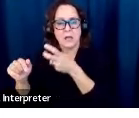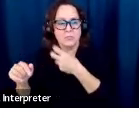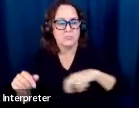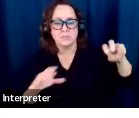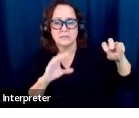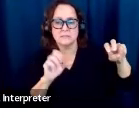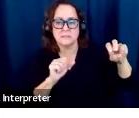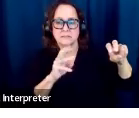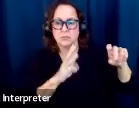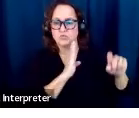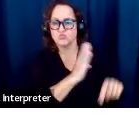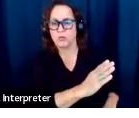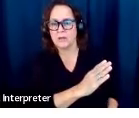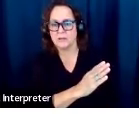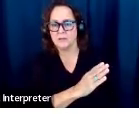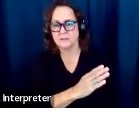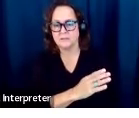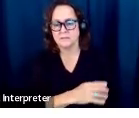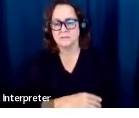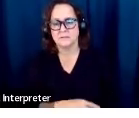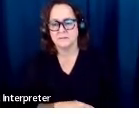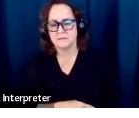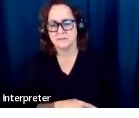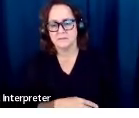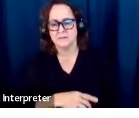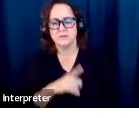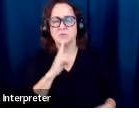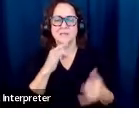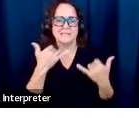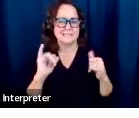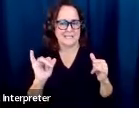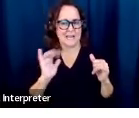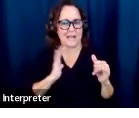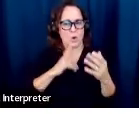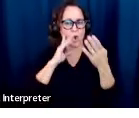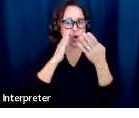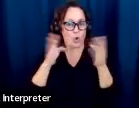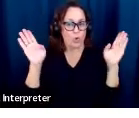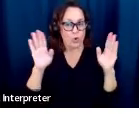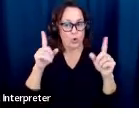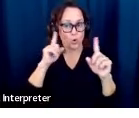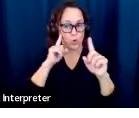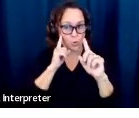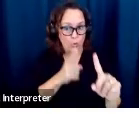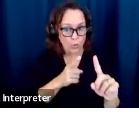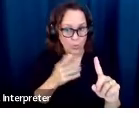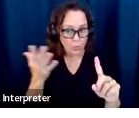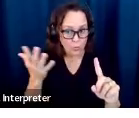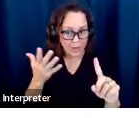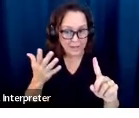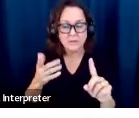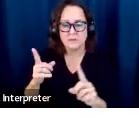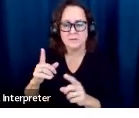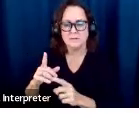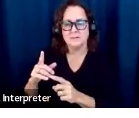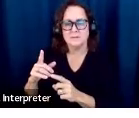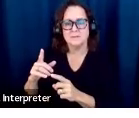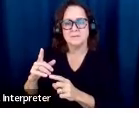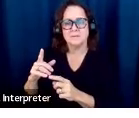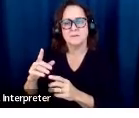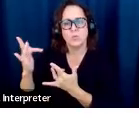directly into the CSW. So it is still part of that broader goal of clearing up the waiting list and or removing